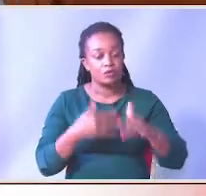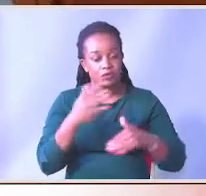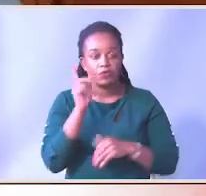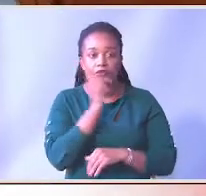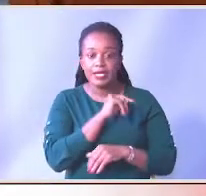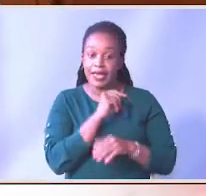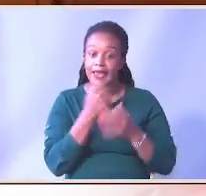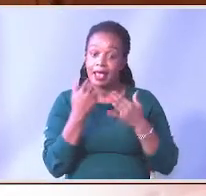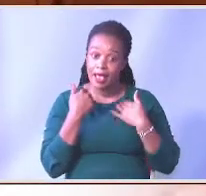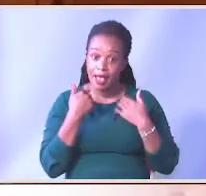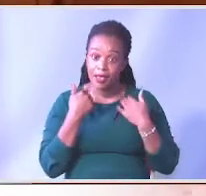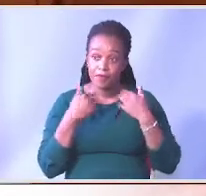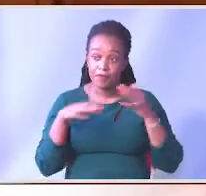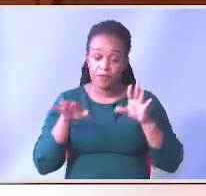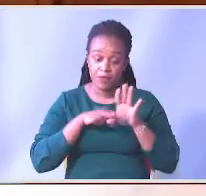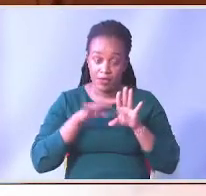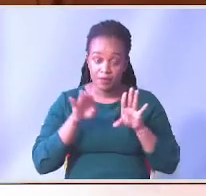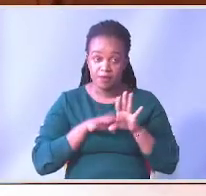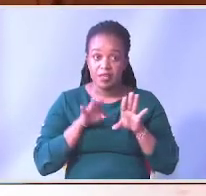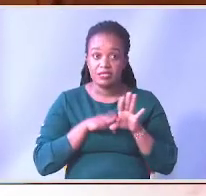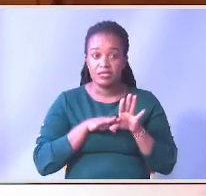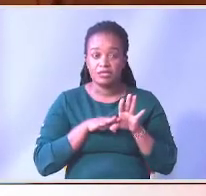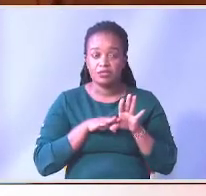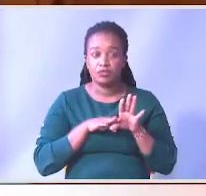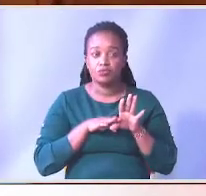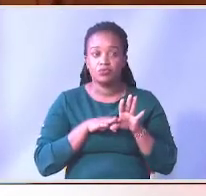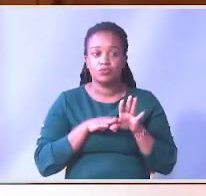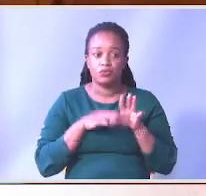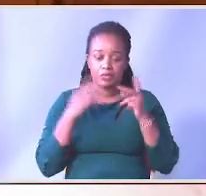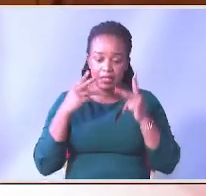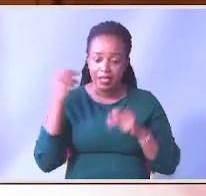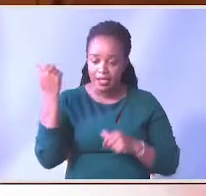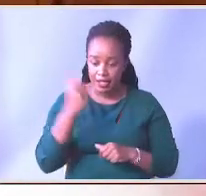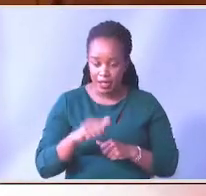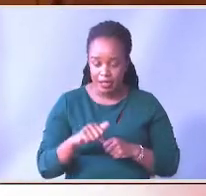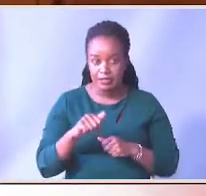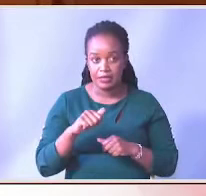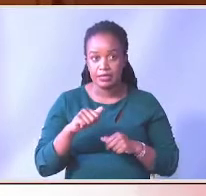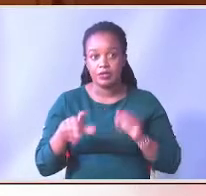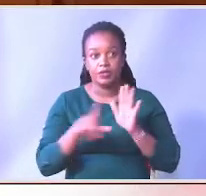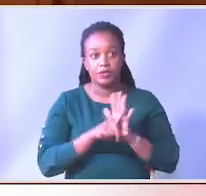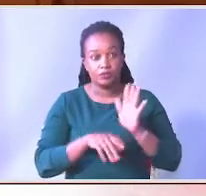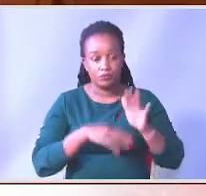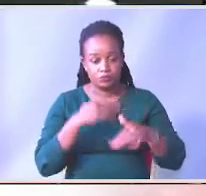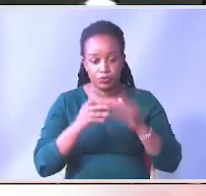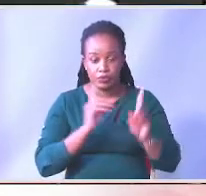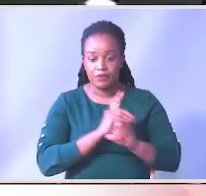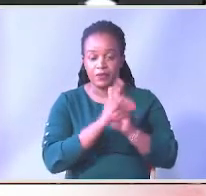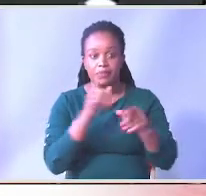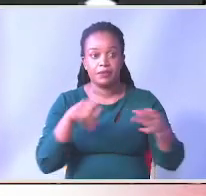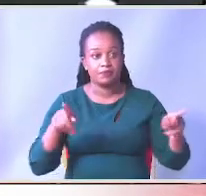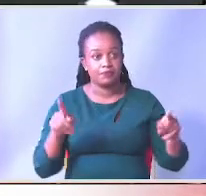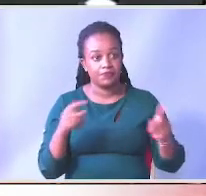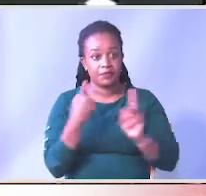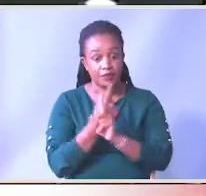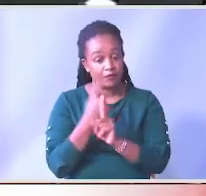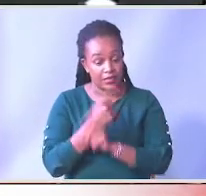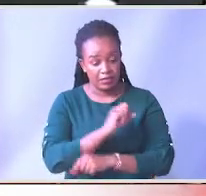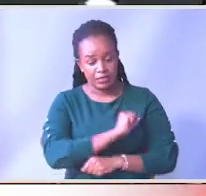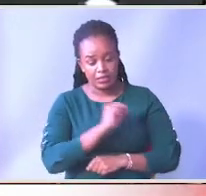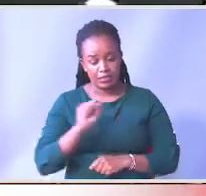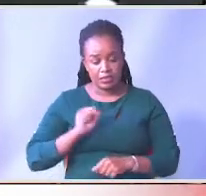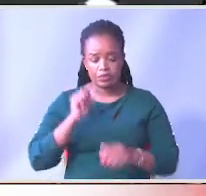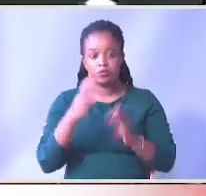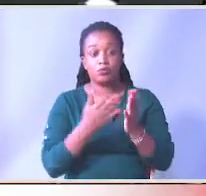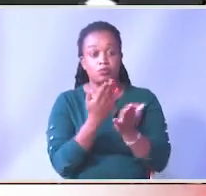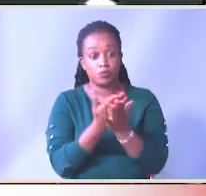the right to take, Mr. Speaker, any legal processes and measures that will ensure that they defend themselves. Section of senators also proposing